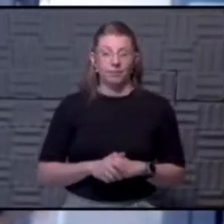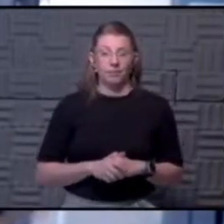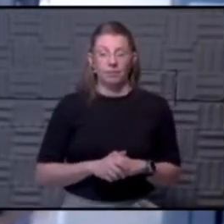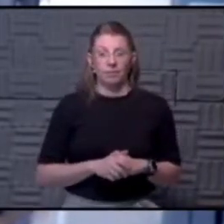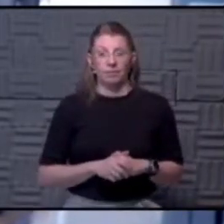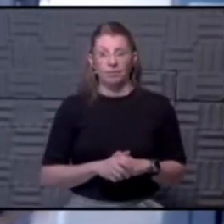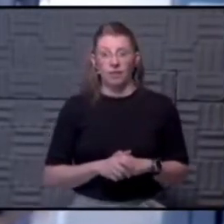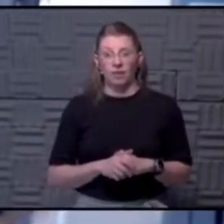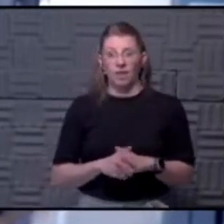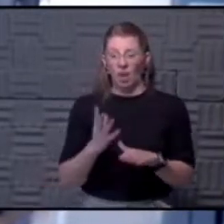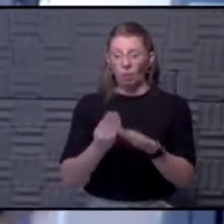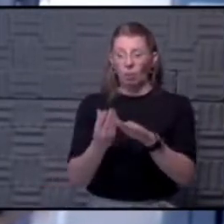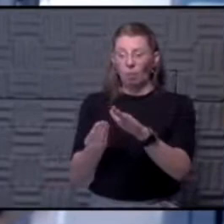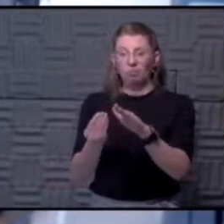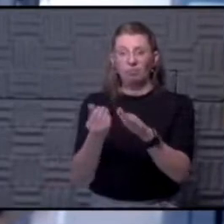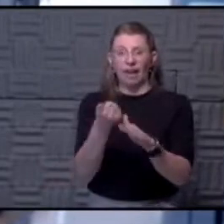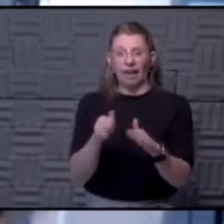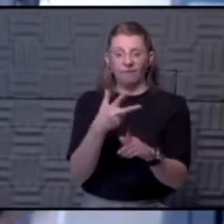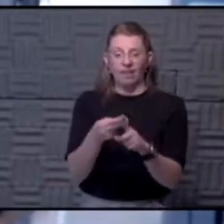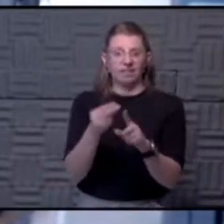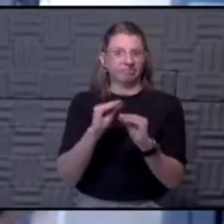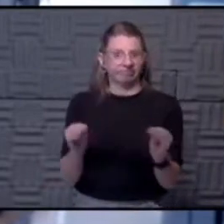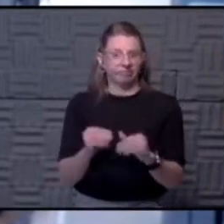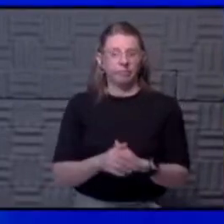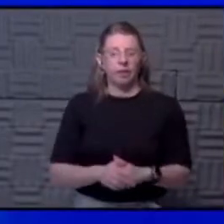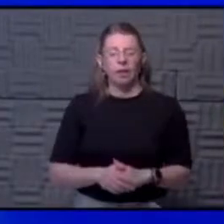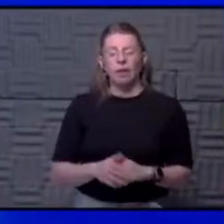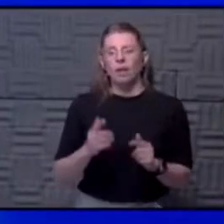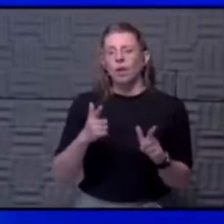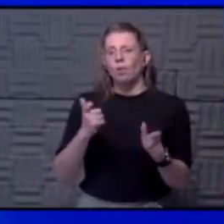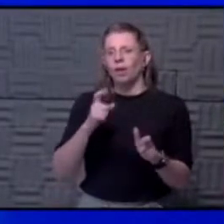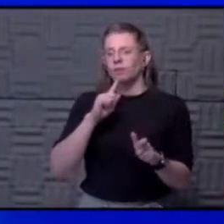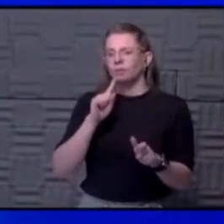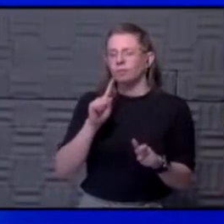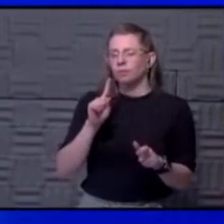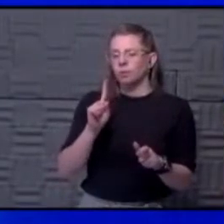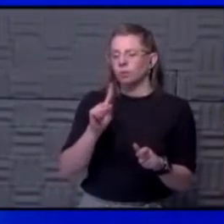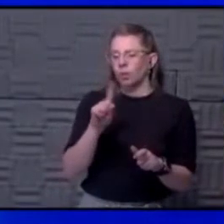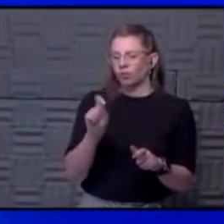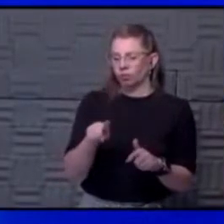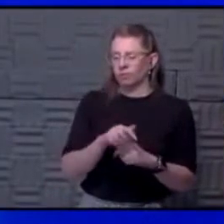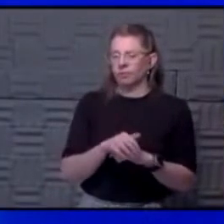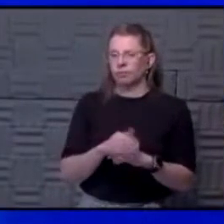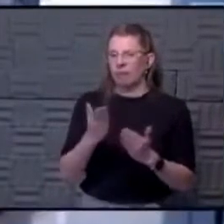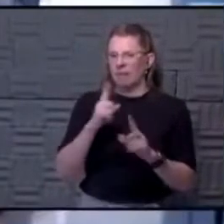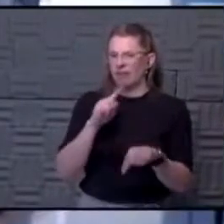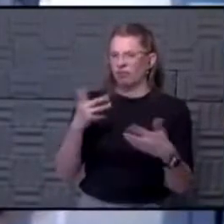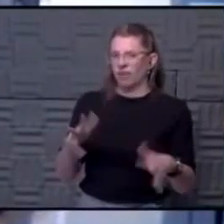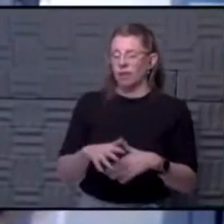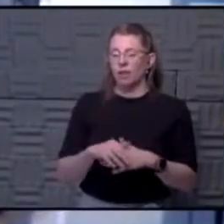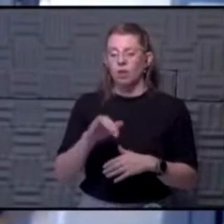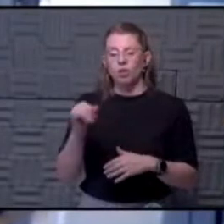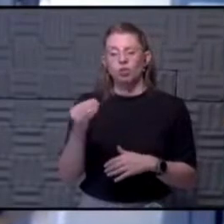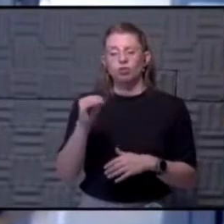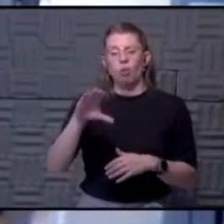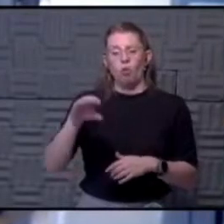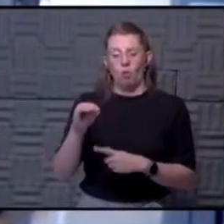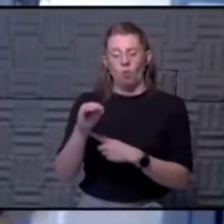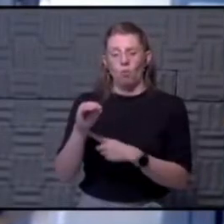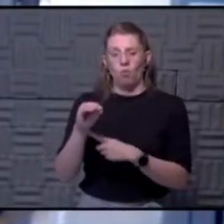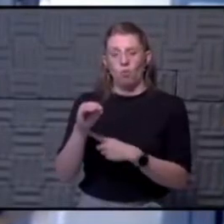not let any slip through our fingers. Quick question, and you may have already answered this, Dr. Norman, but Gary is asking, Johnson County is reporting